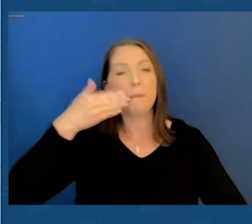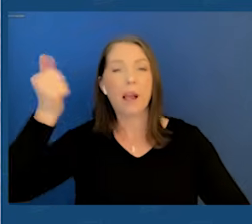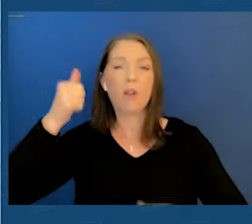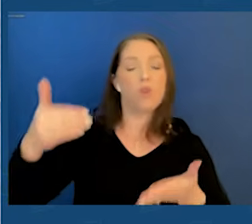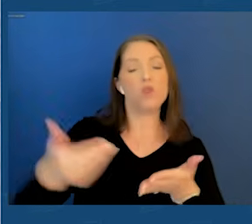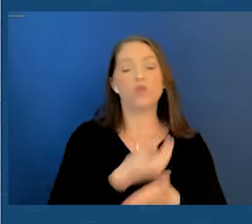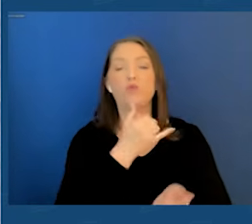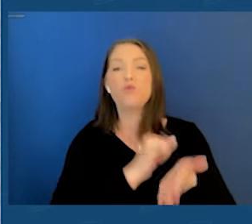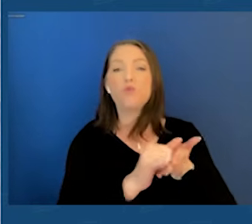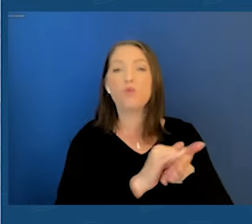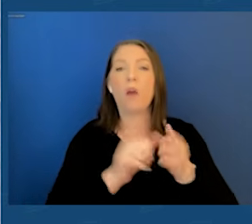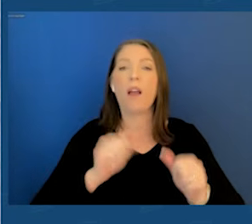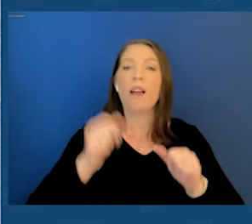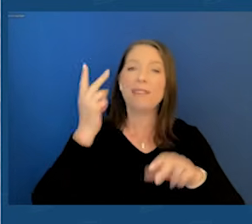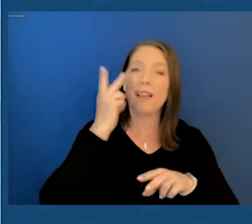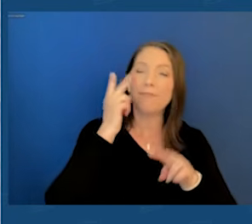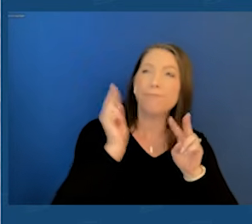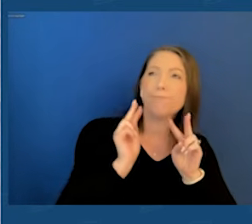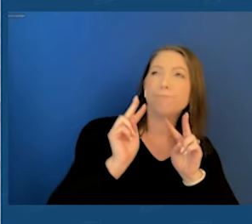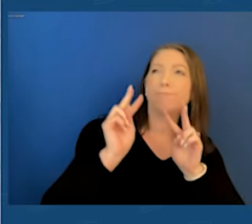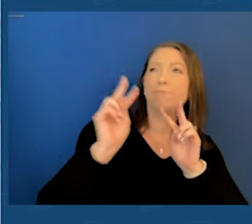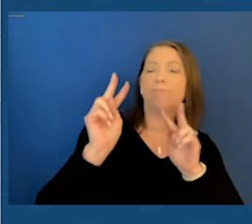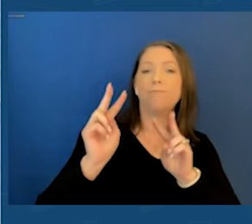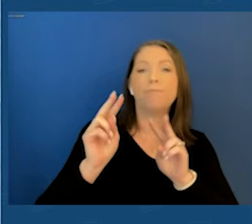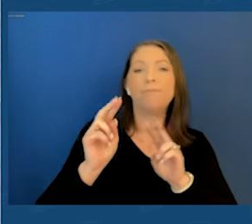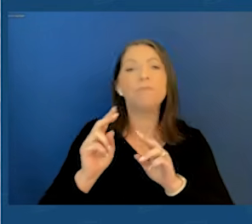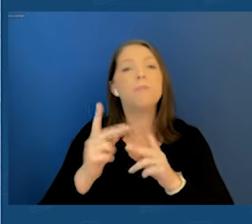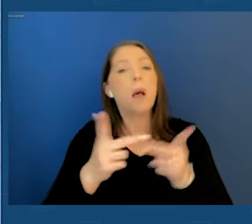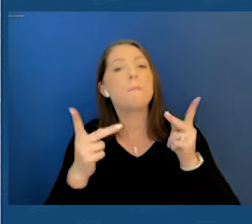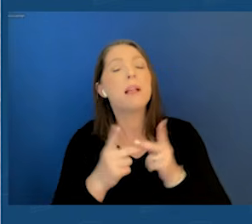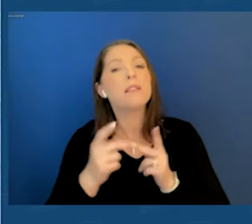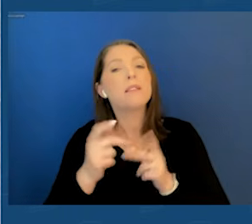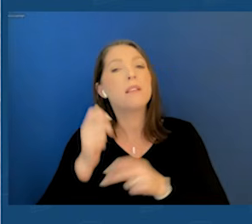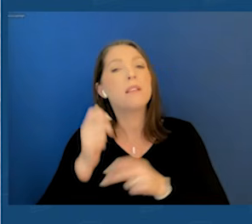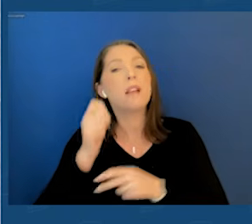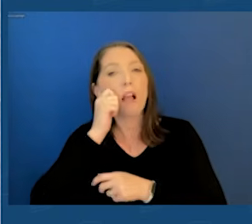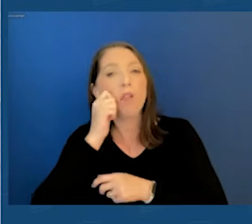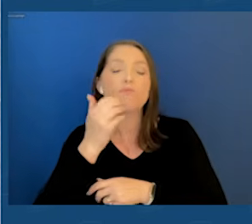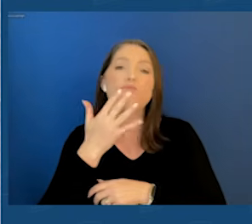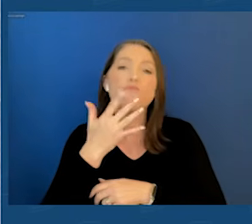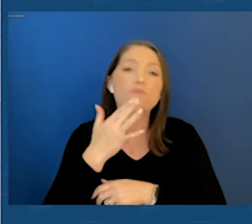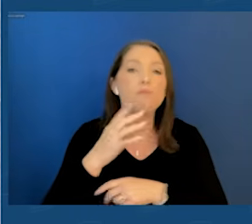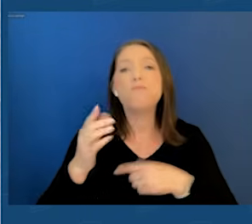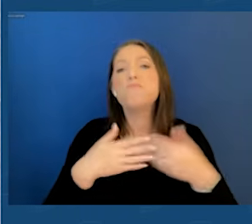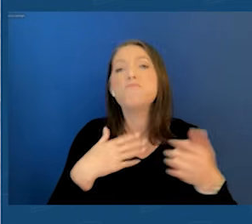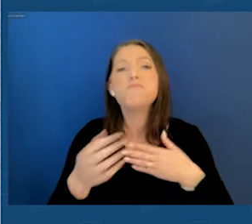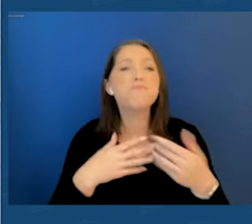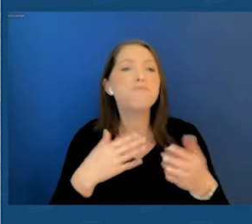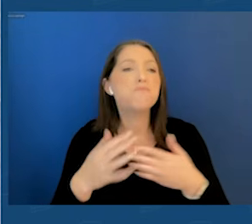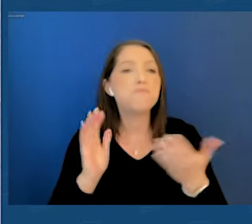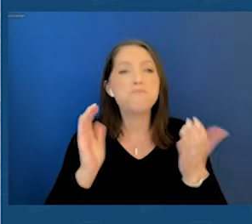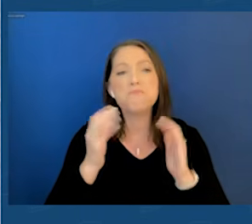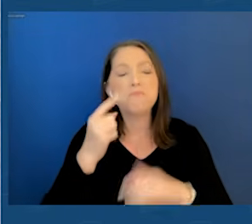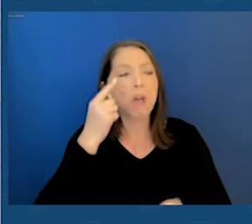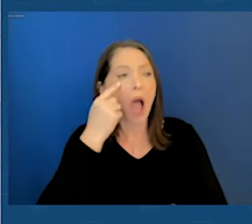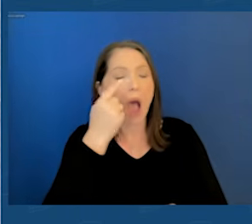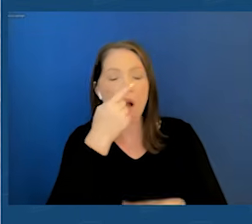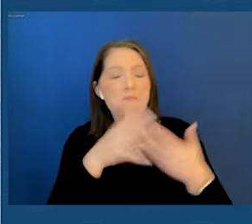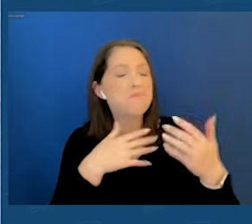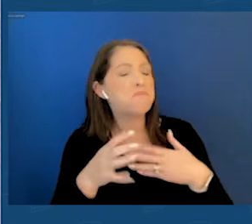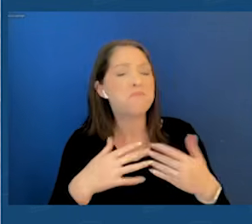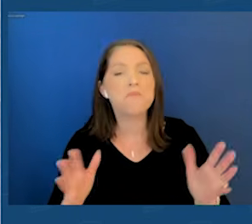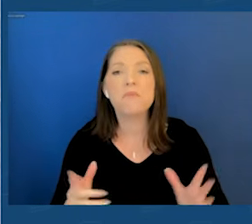see it arising, a place where the color of your skin is no more important than the color of your eyes. A place where you'll be judged